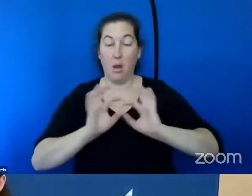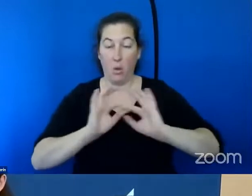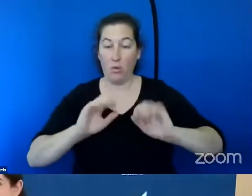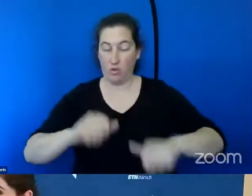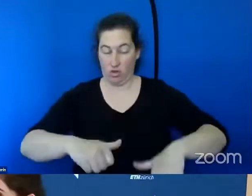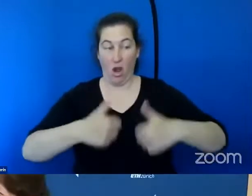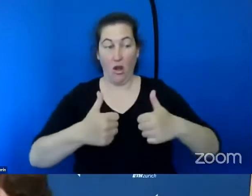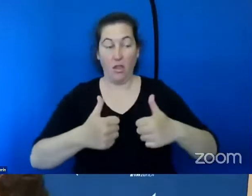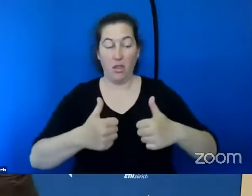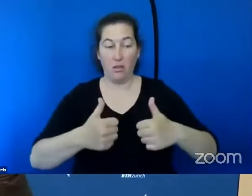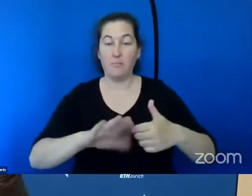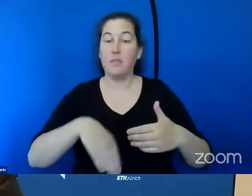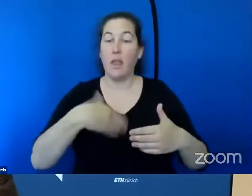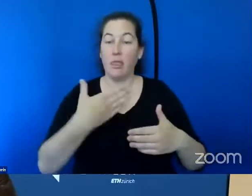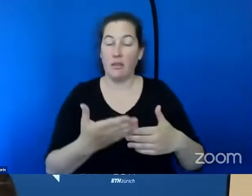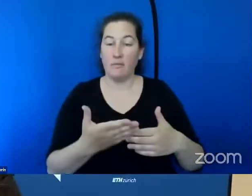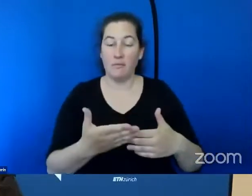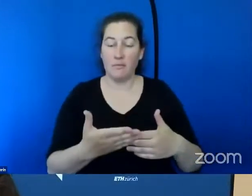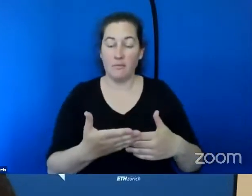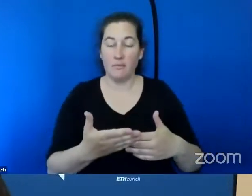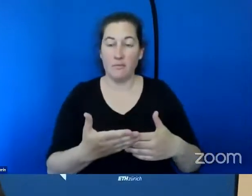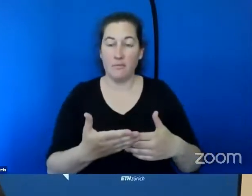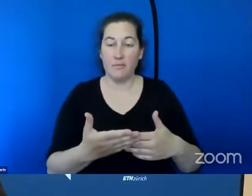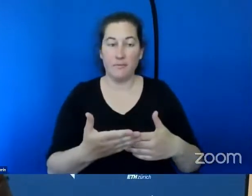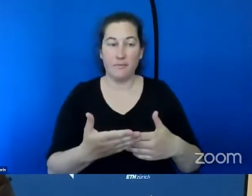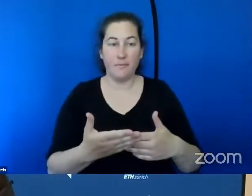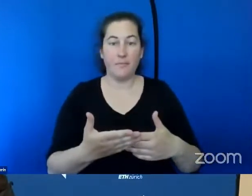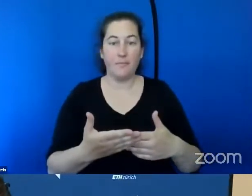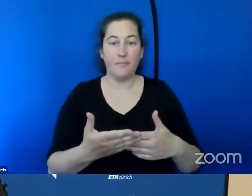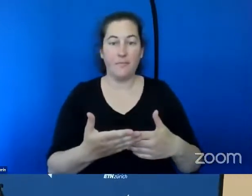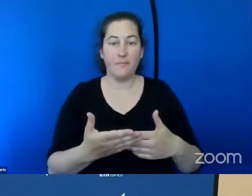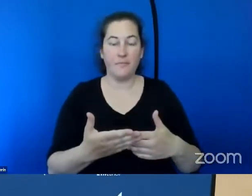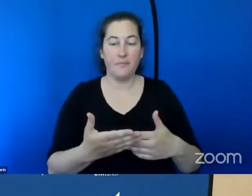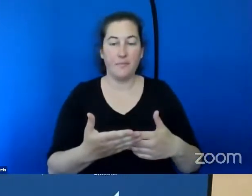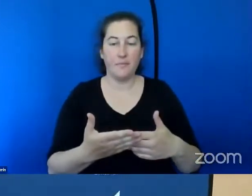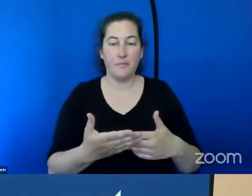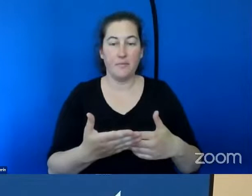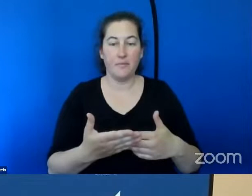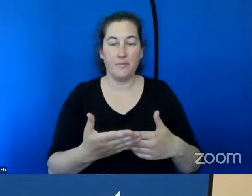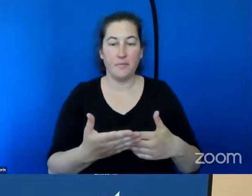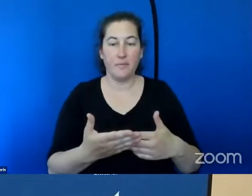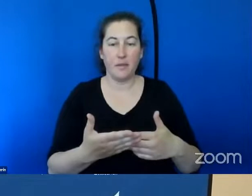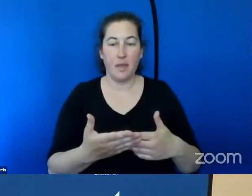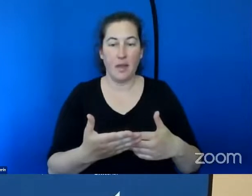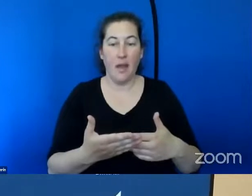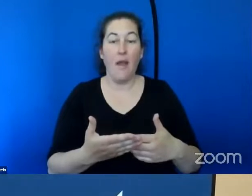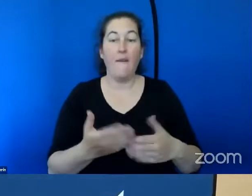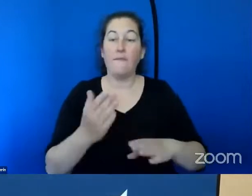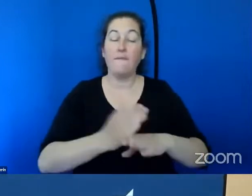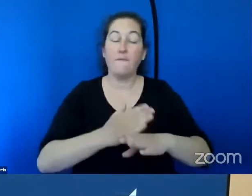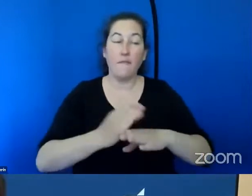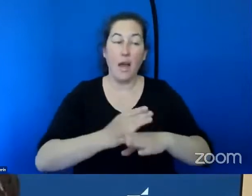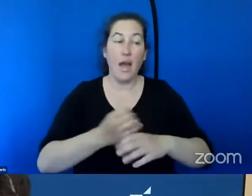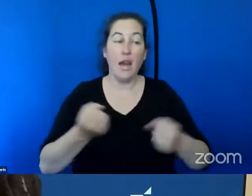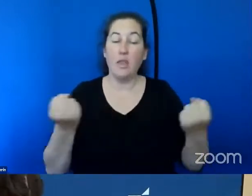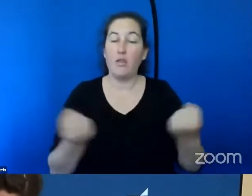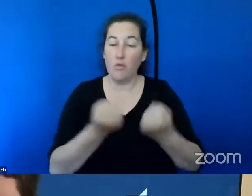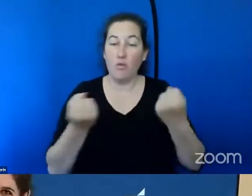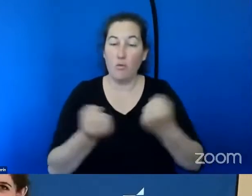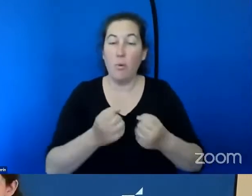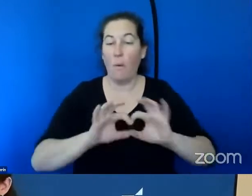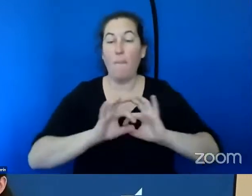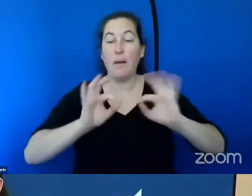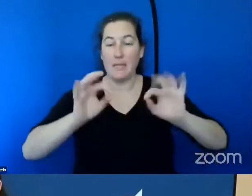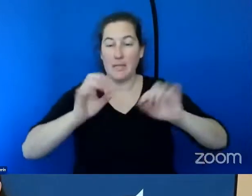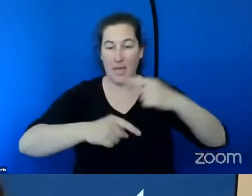was very close to manage it in time. I think in the second race he has the chance to do all the objects. Looking forward to